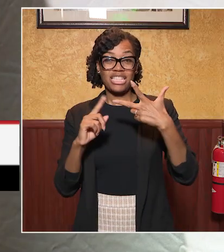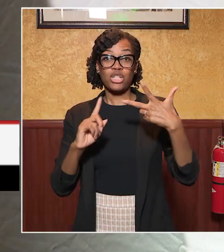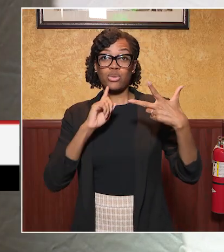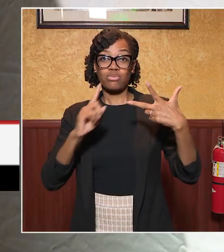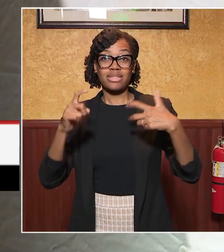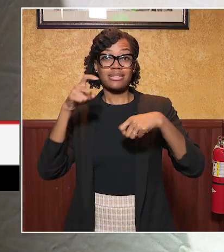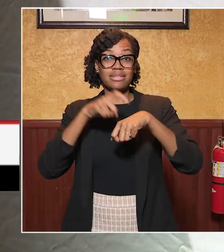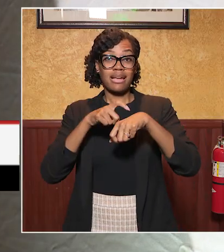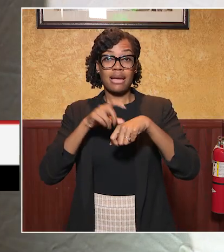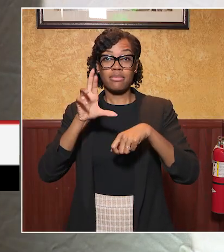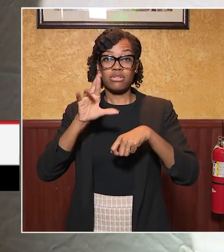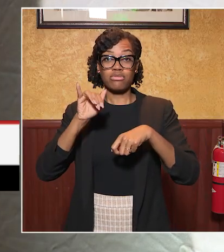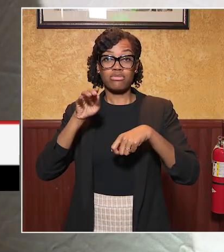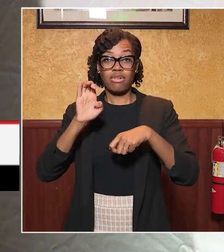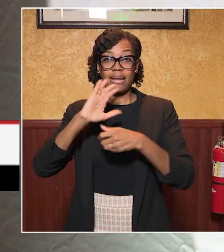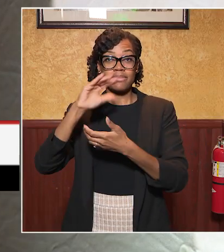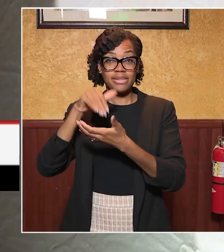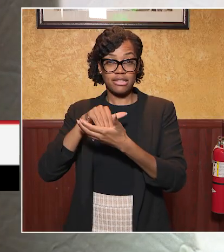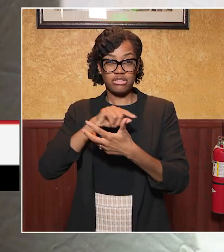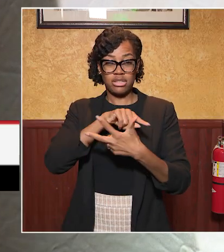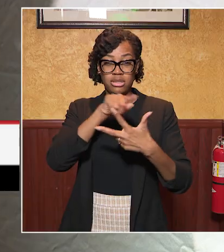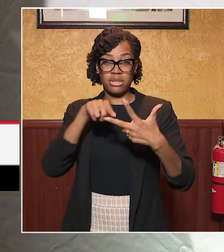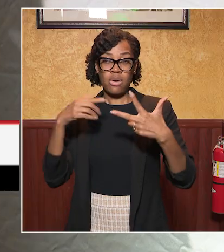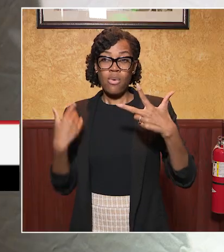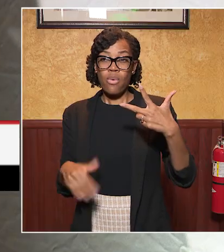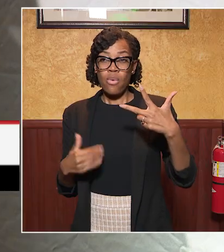crime center has enhanced our